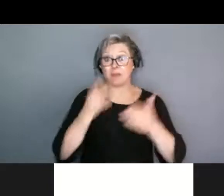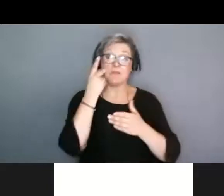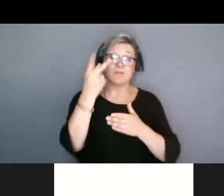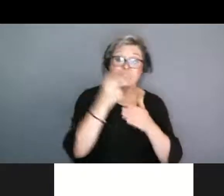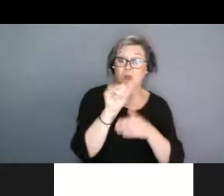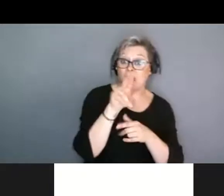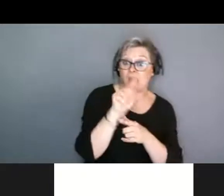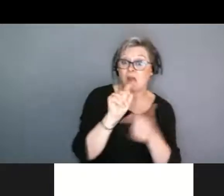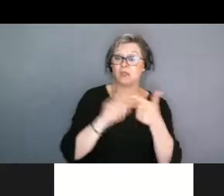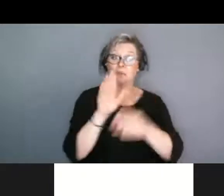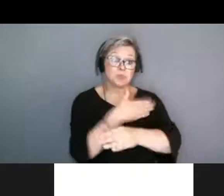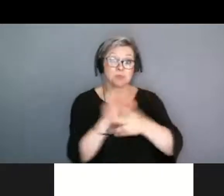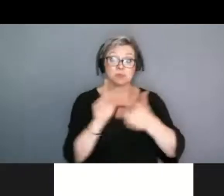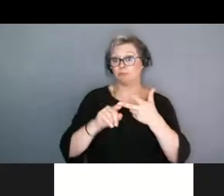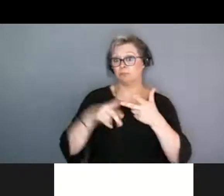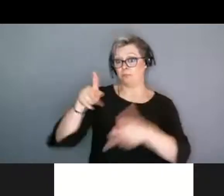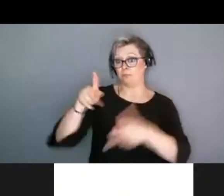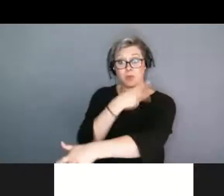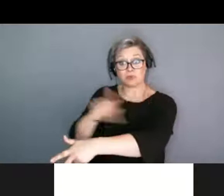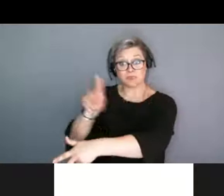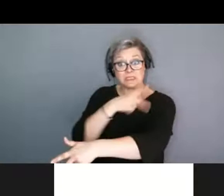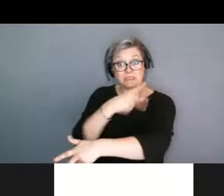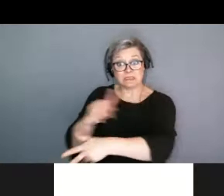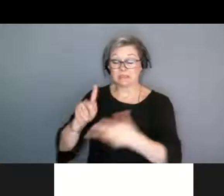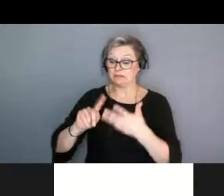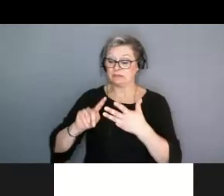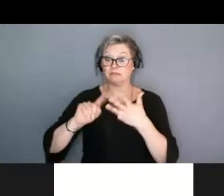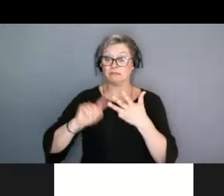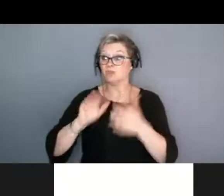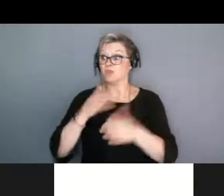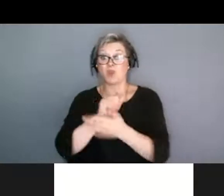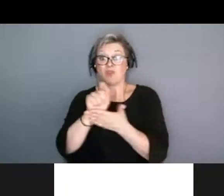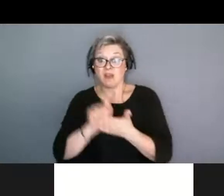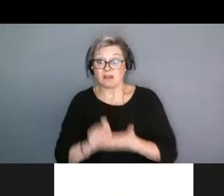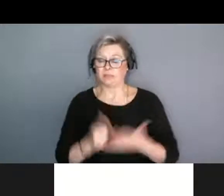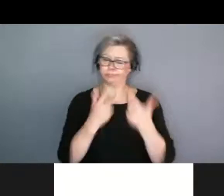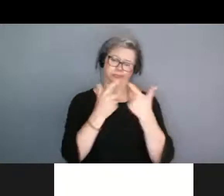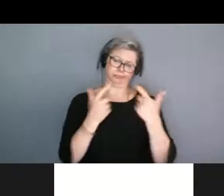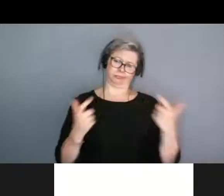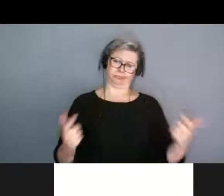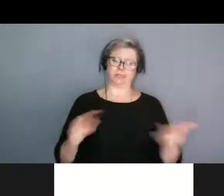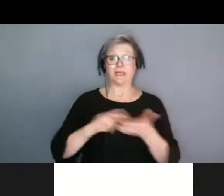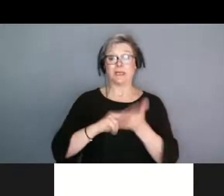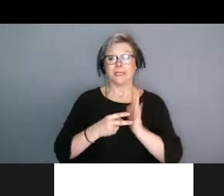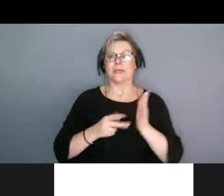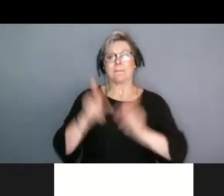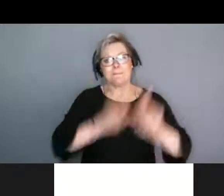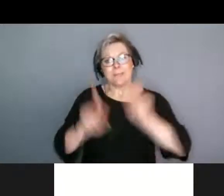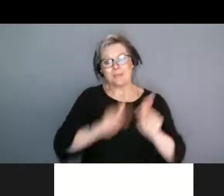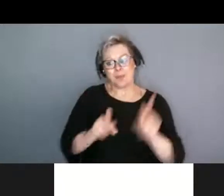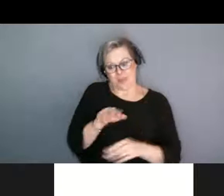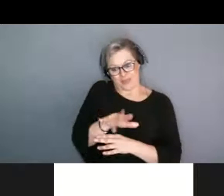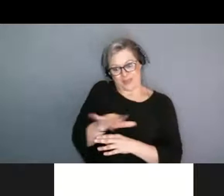could be music, songwriting. But the idea is that we're working with individuals in the community and